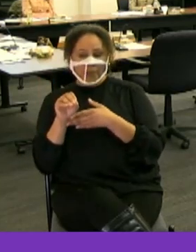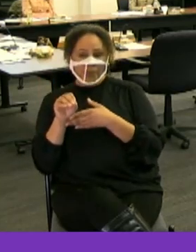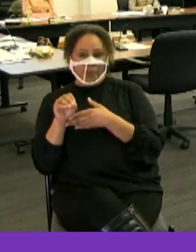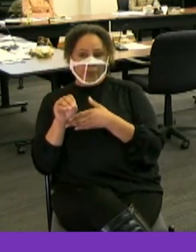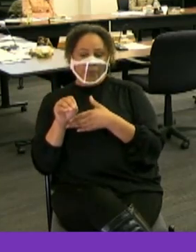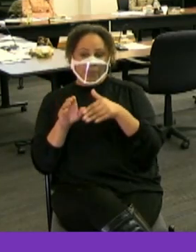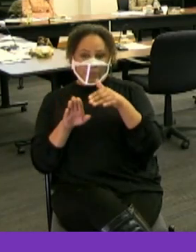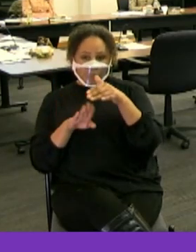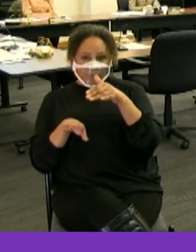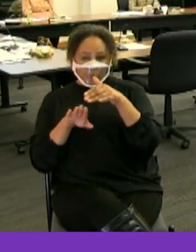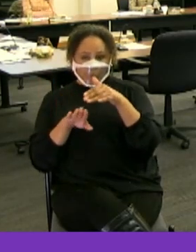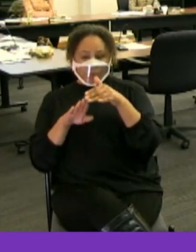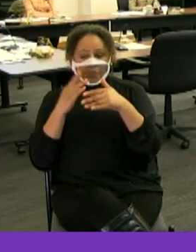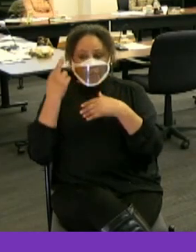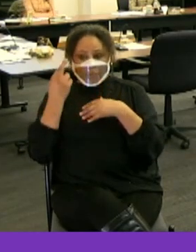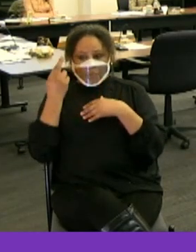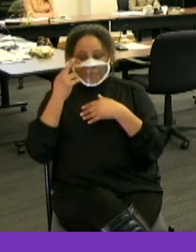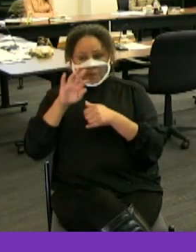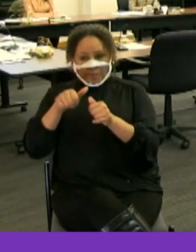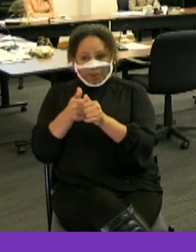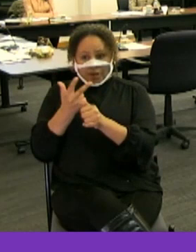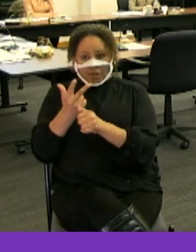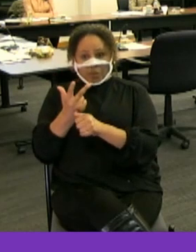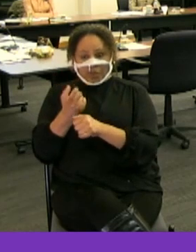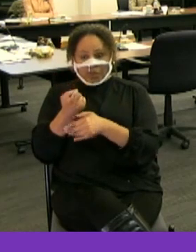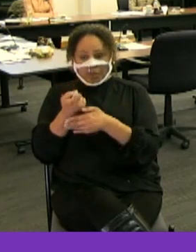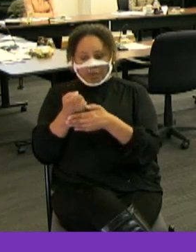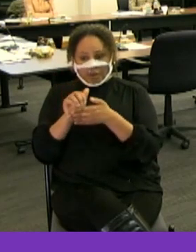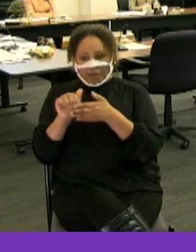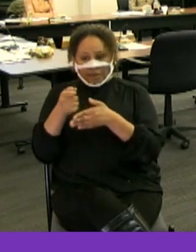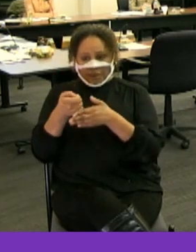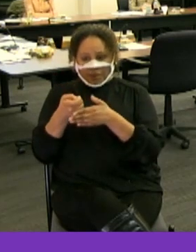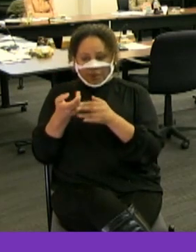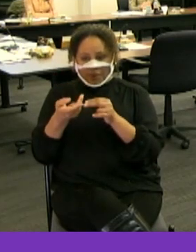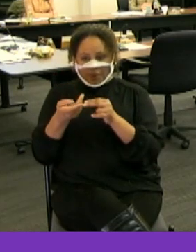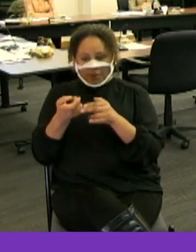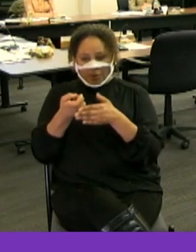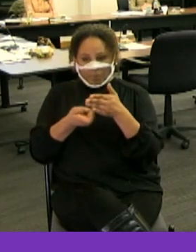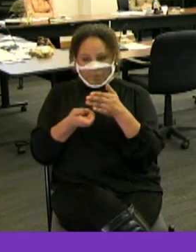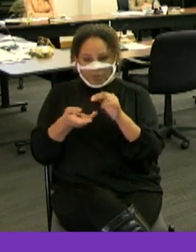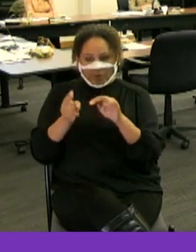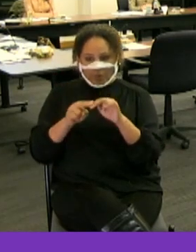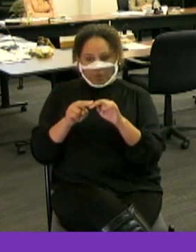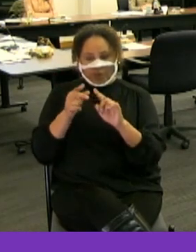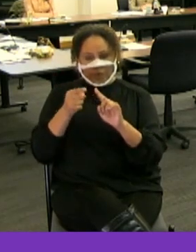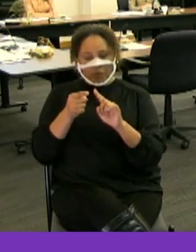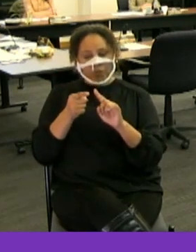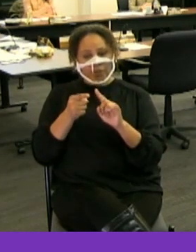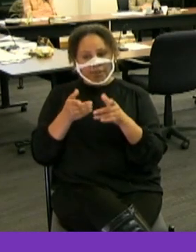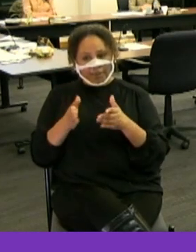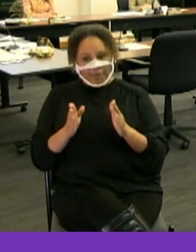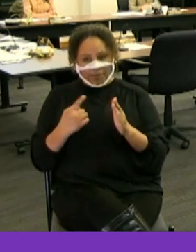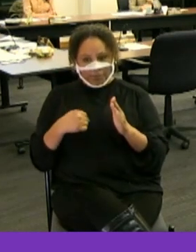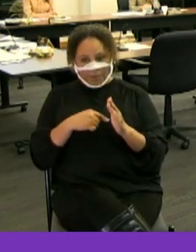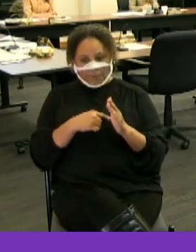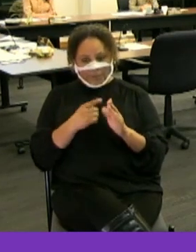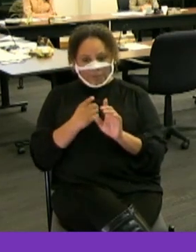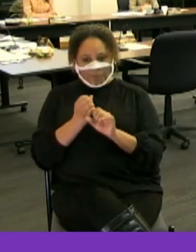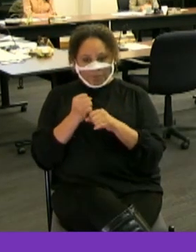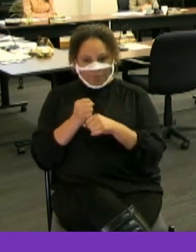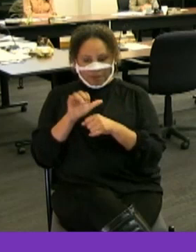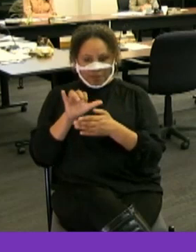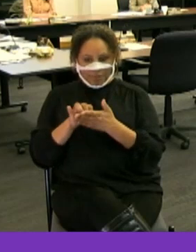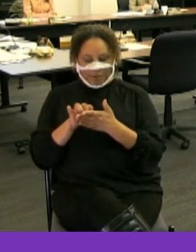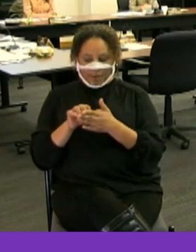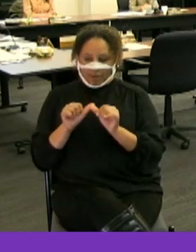premise behind the $3 tuition increase is to allow us to create that ongoing revenue source to support the